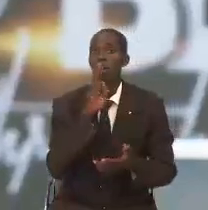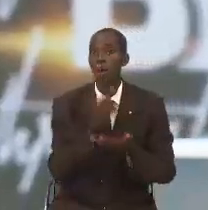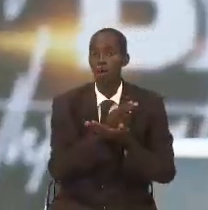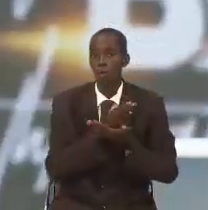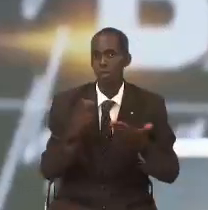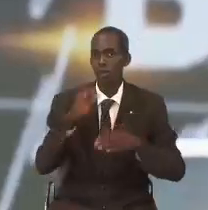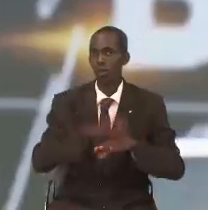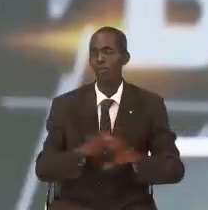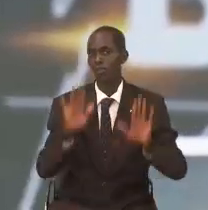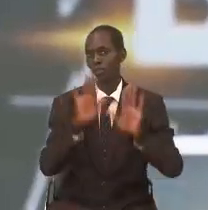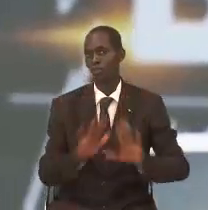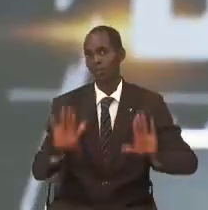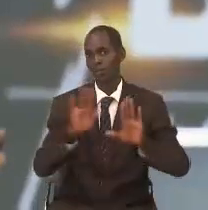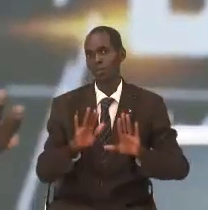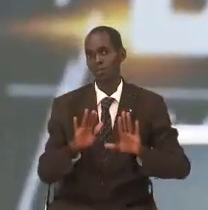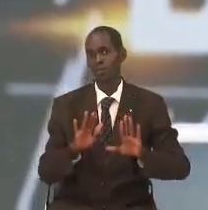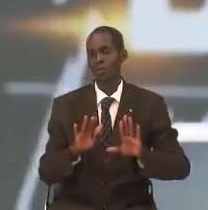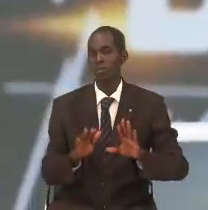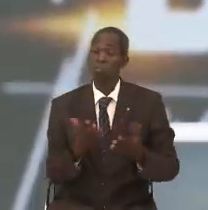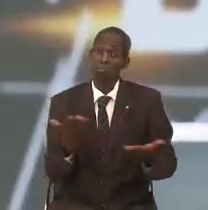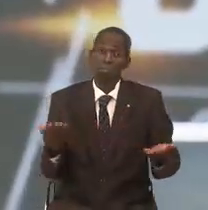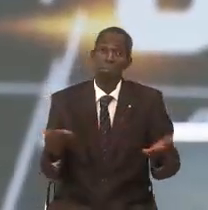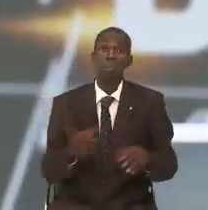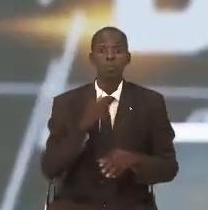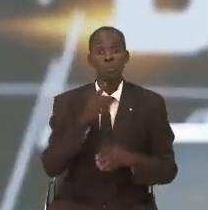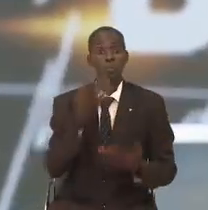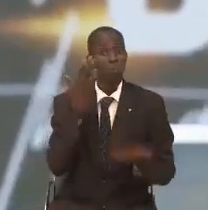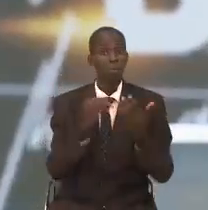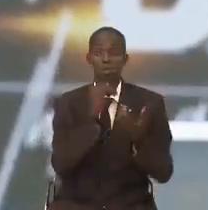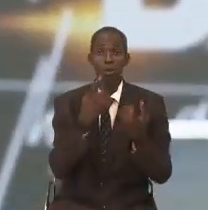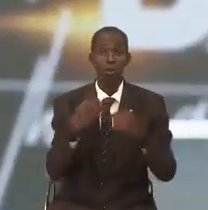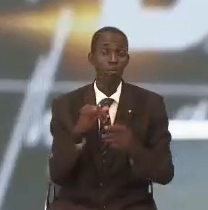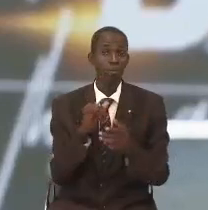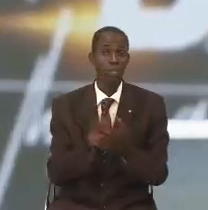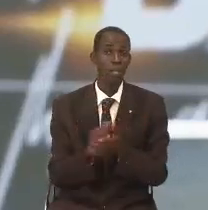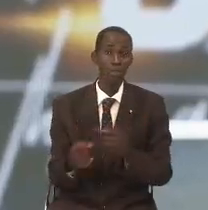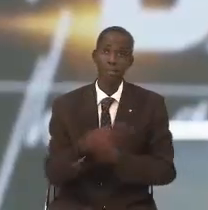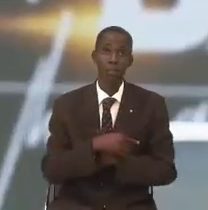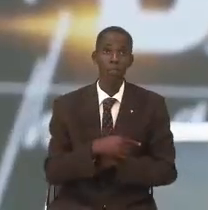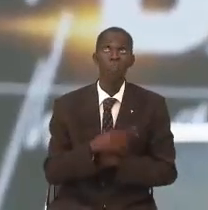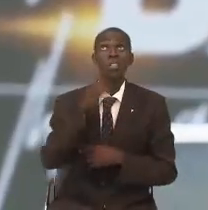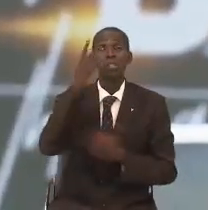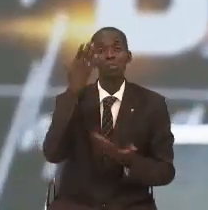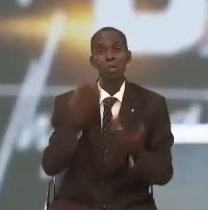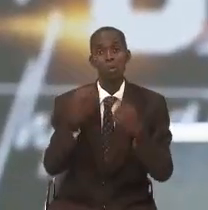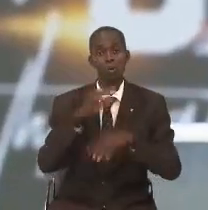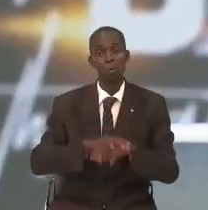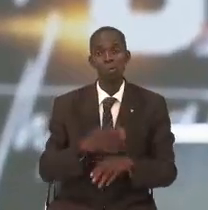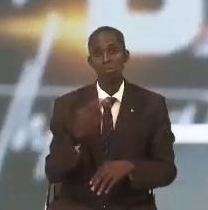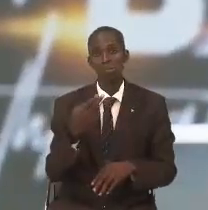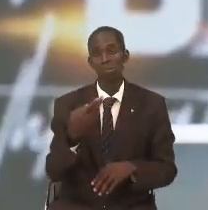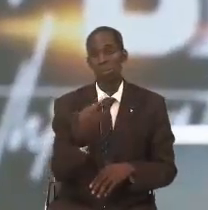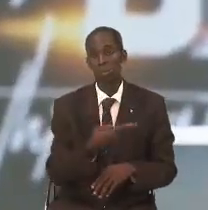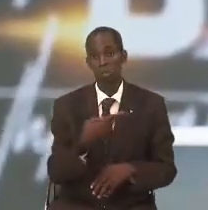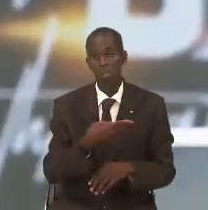Sunday. Well, he may not come that day. It may be on Thursday, maybe on Friday. It